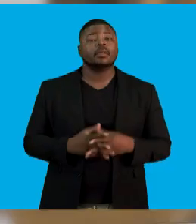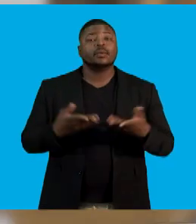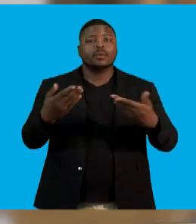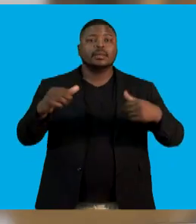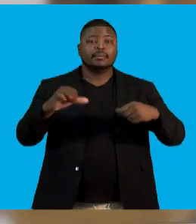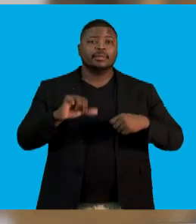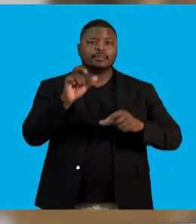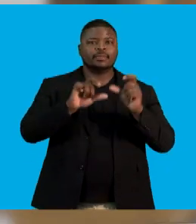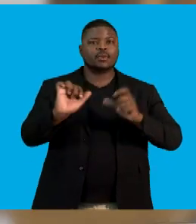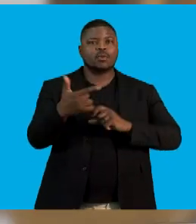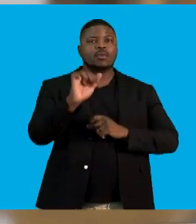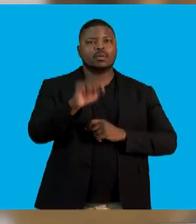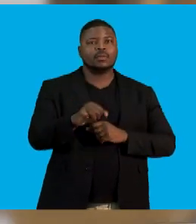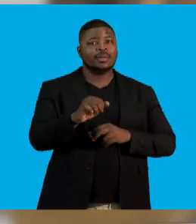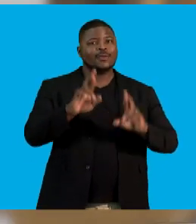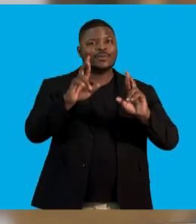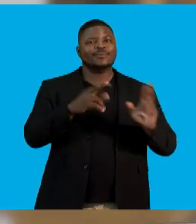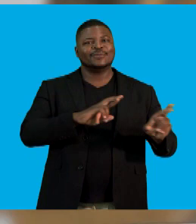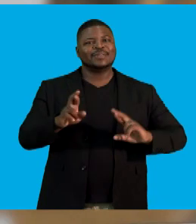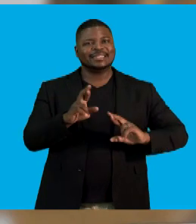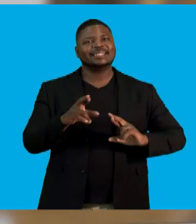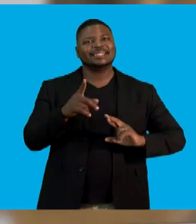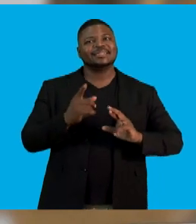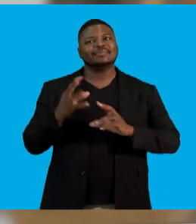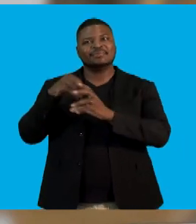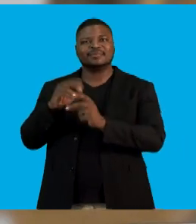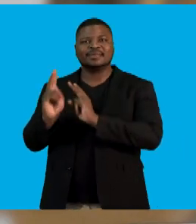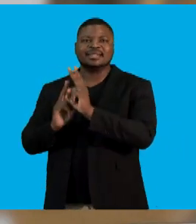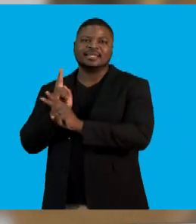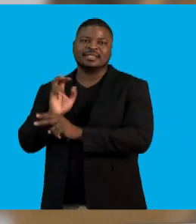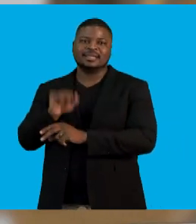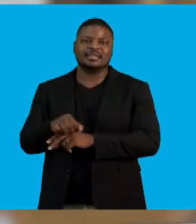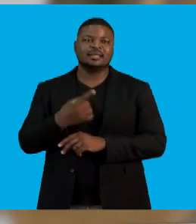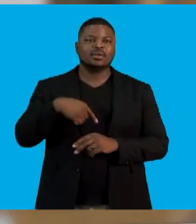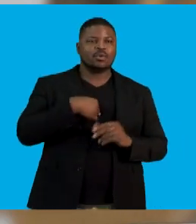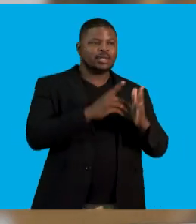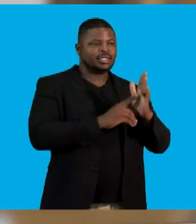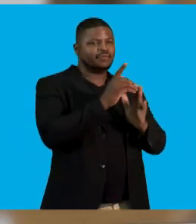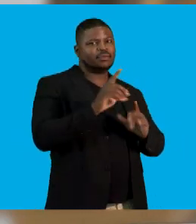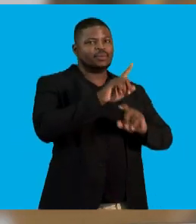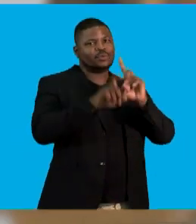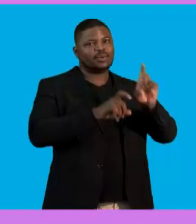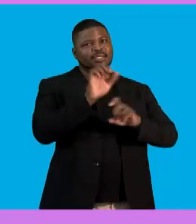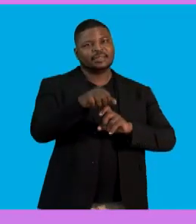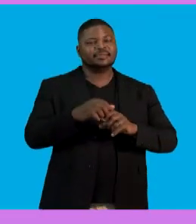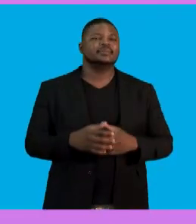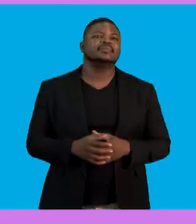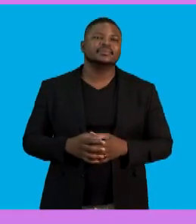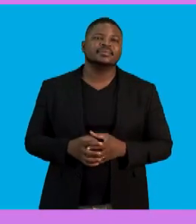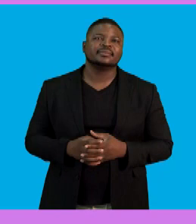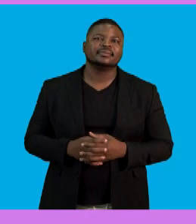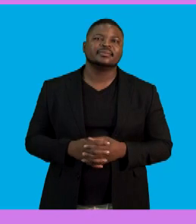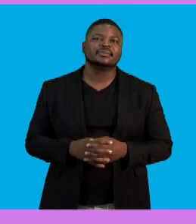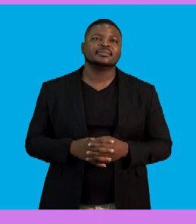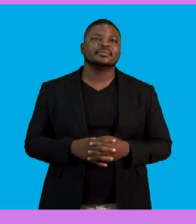And welcome back, everyone. Hopefully you're ready to go again. Let's pick up now. Let's start with developing questions. Aha. Let's